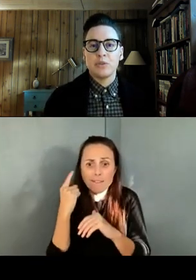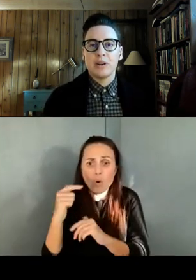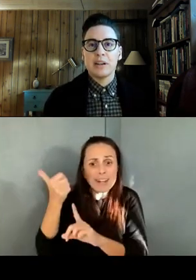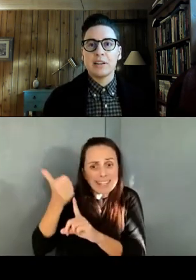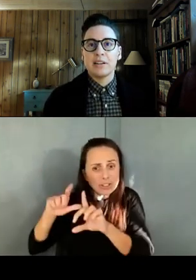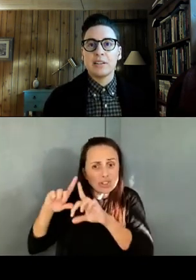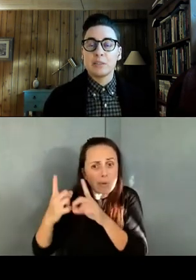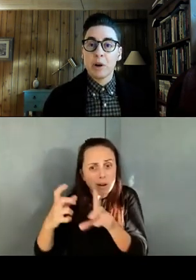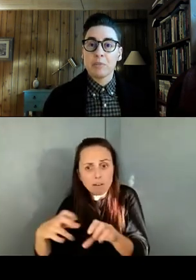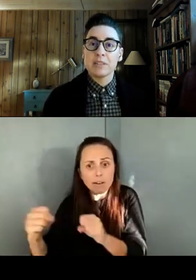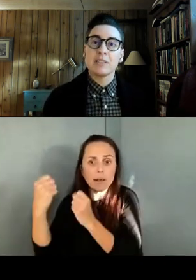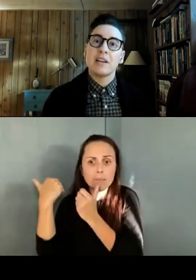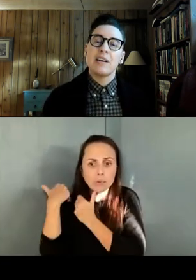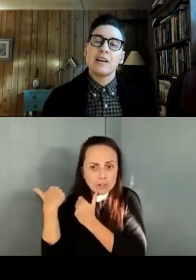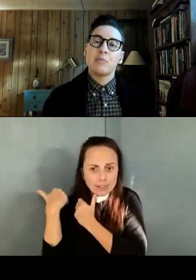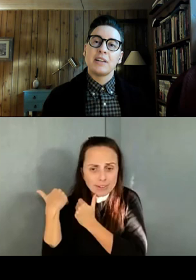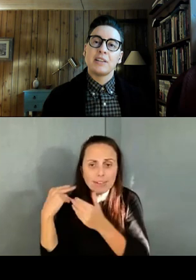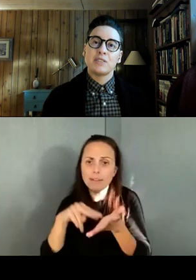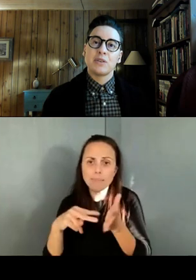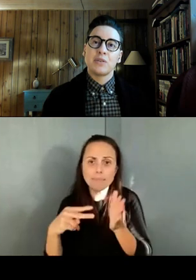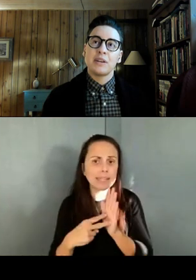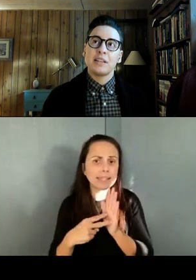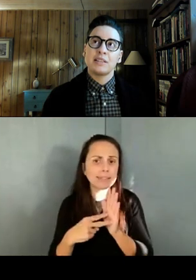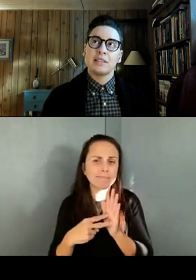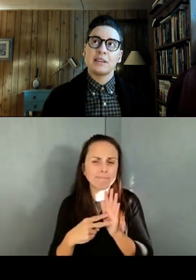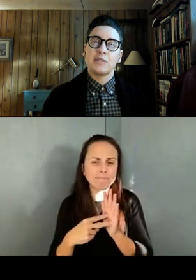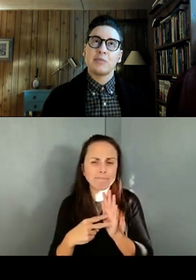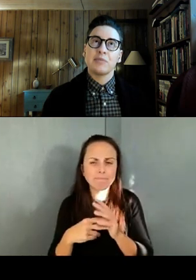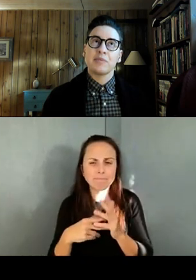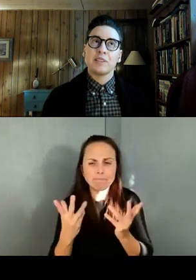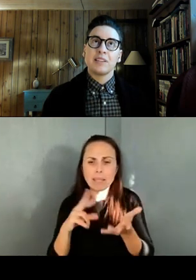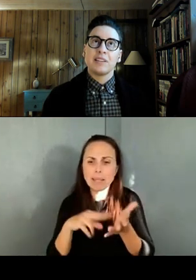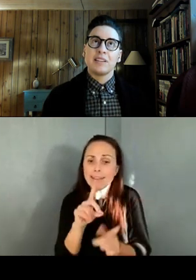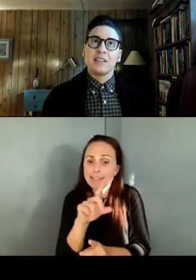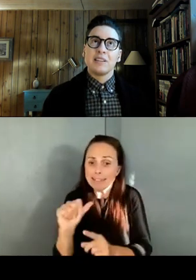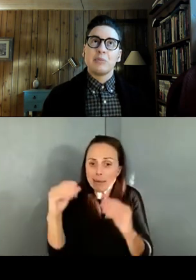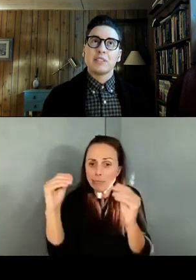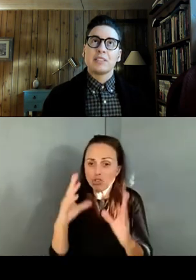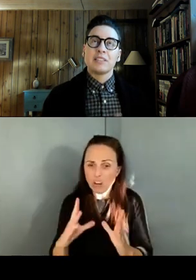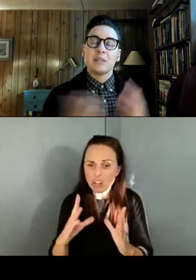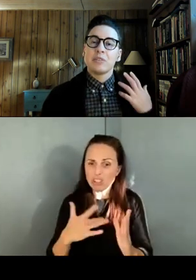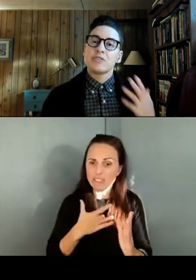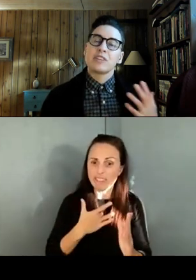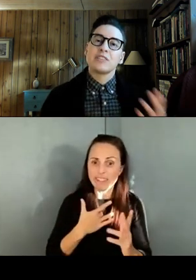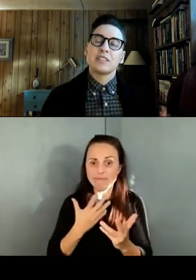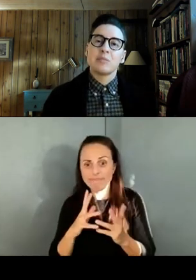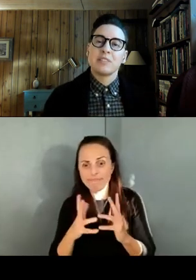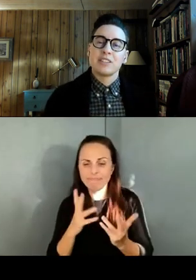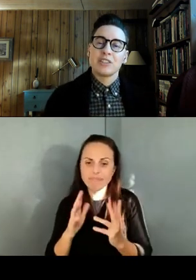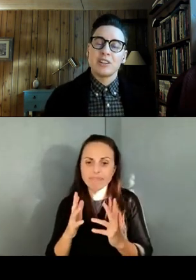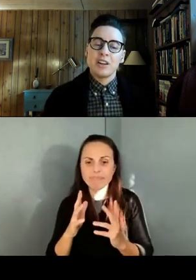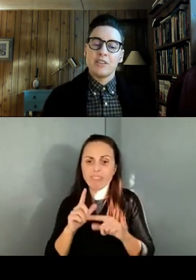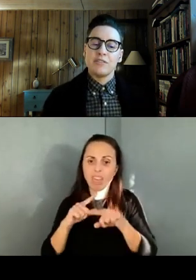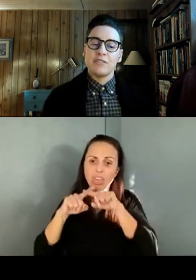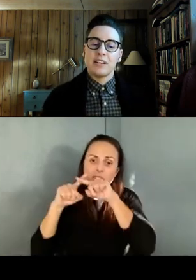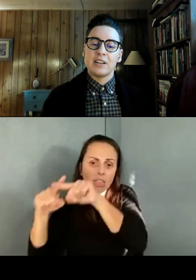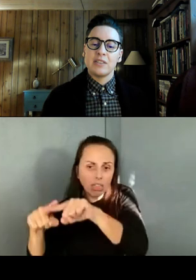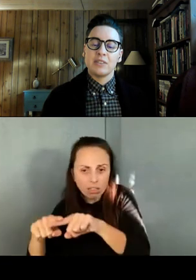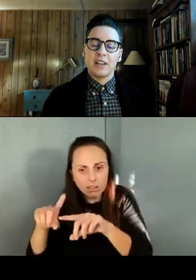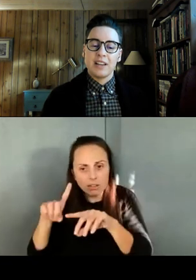to departments. And so it's puts disabled instructors in the position